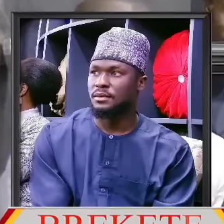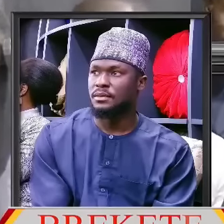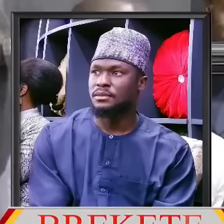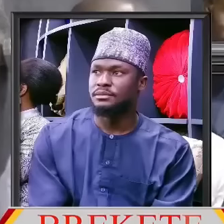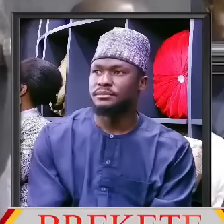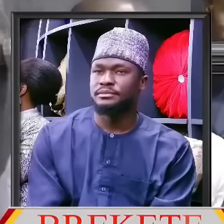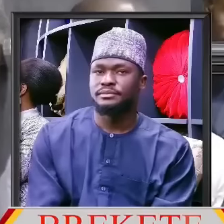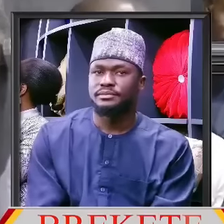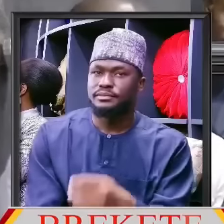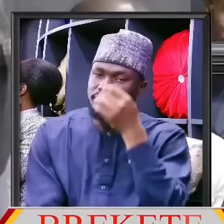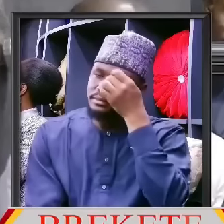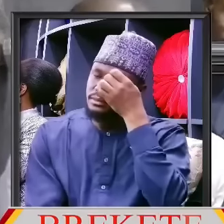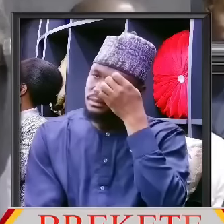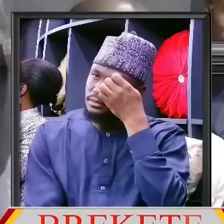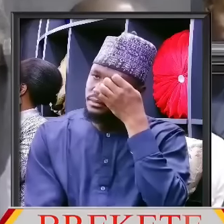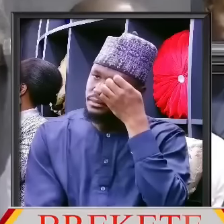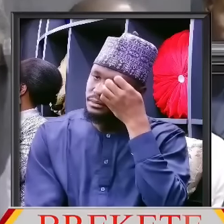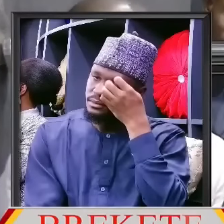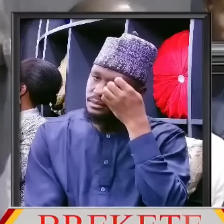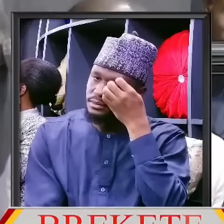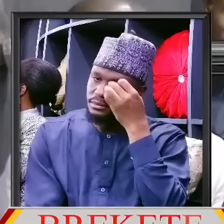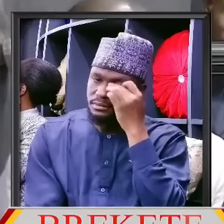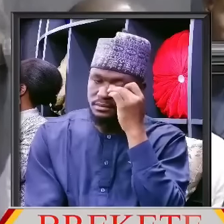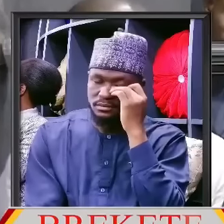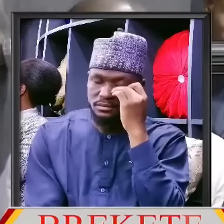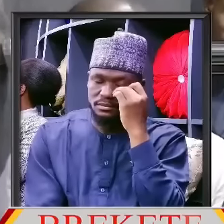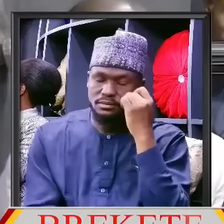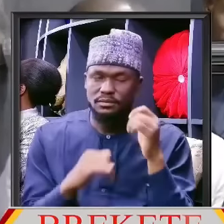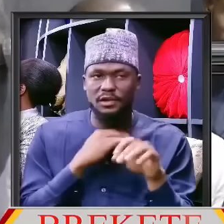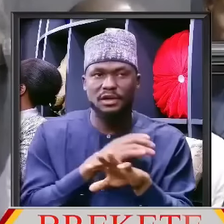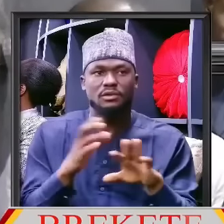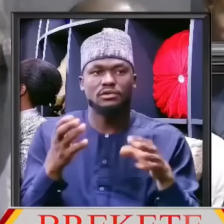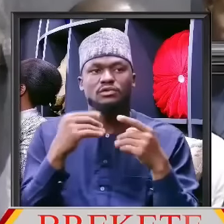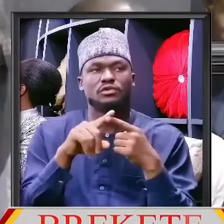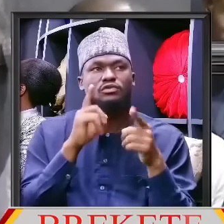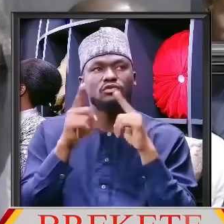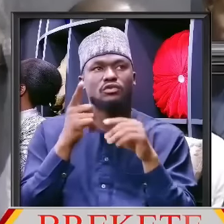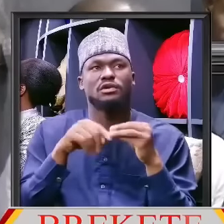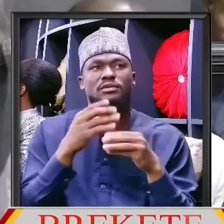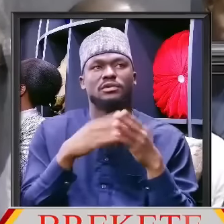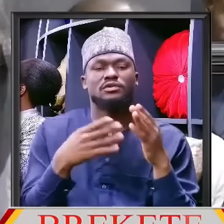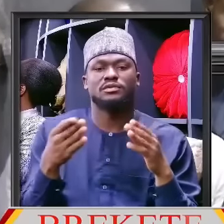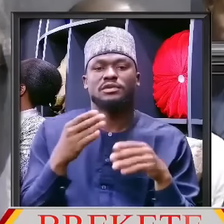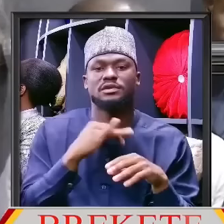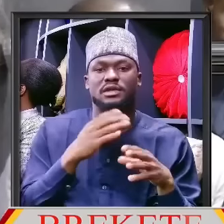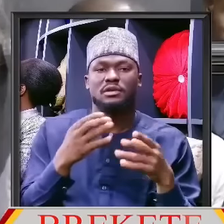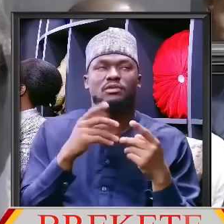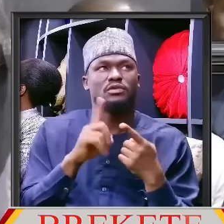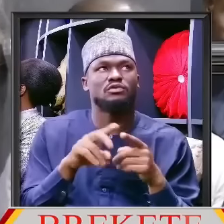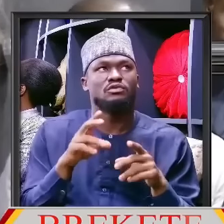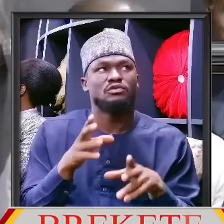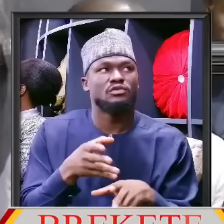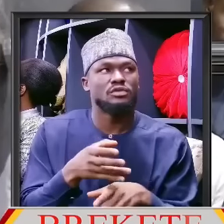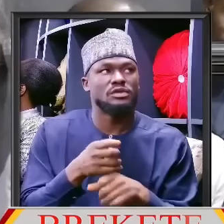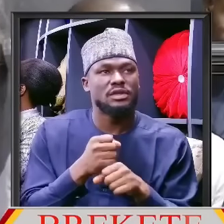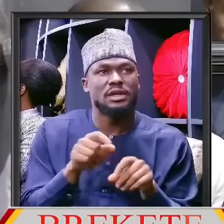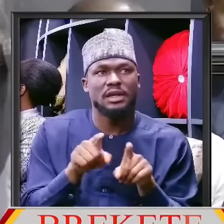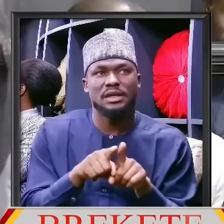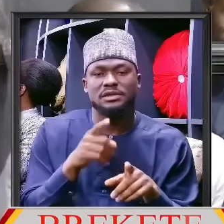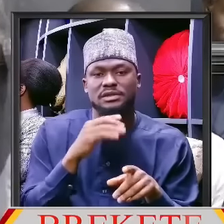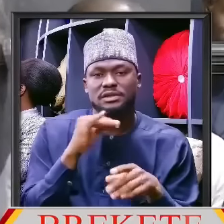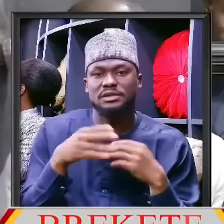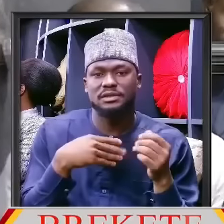I know one make we begin talk some kind things, even the things where they don't talk before. I won't make we take them as if be